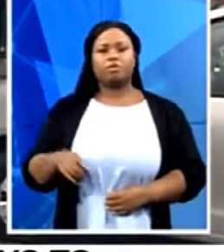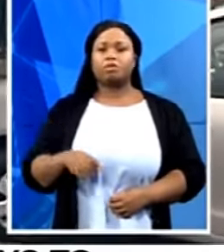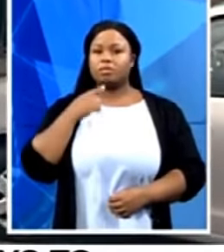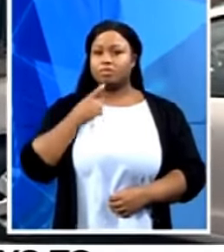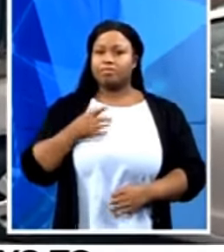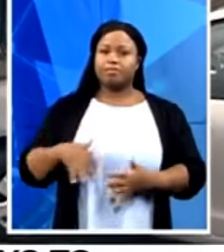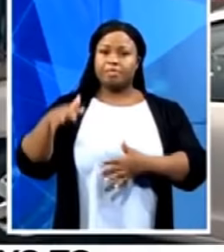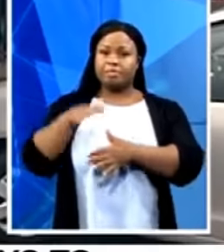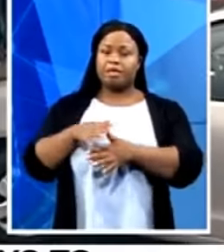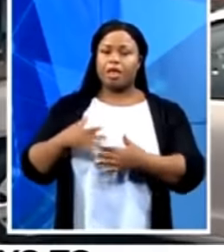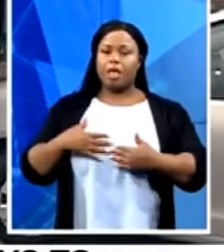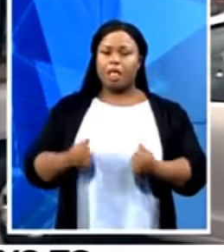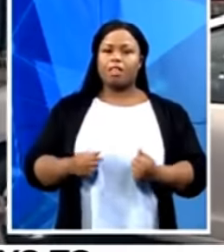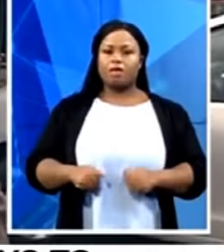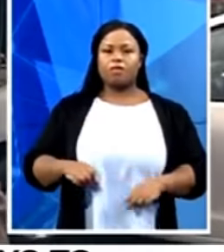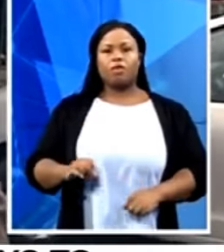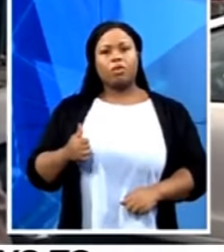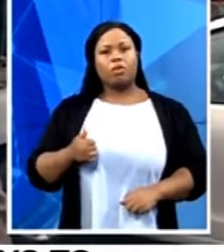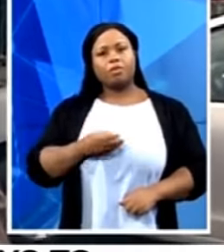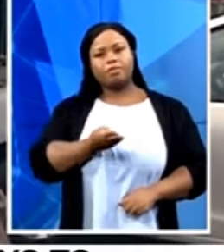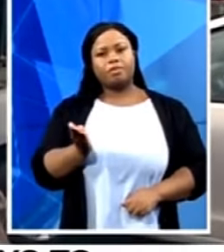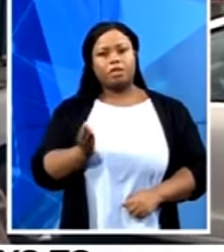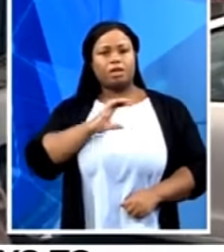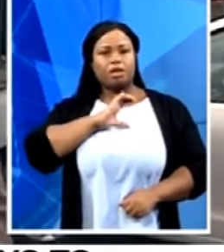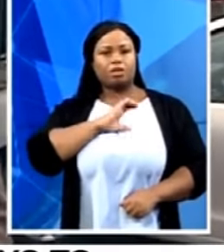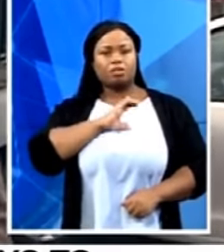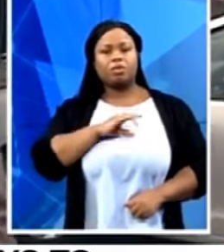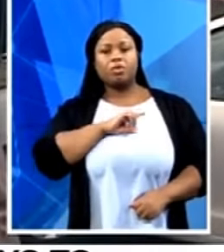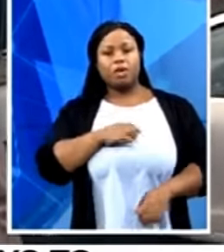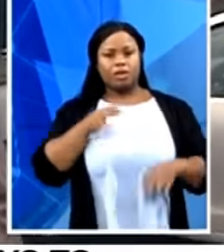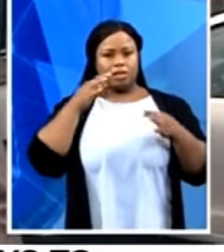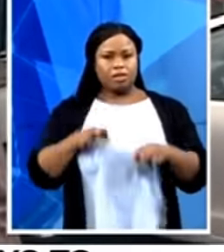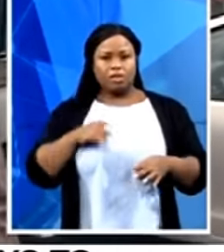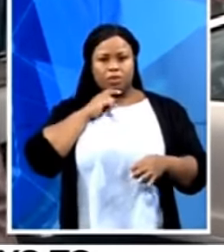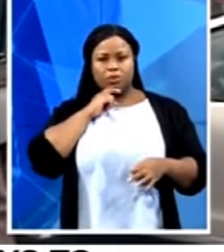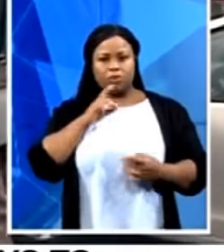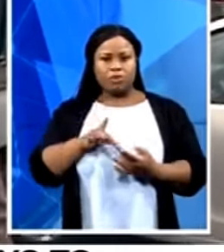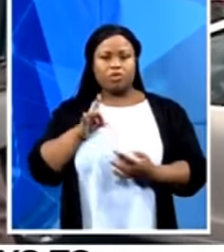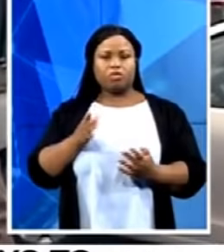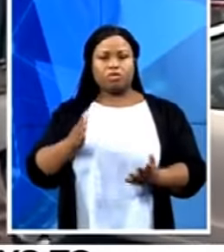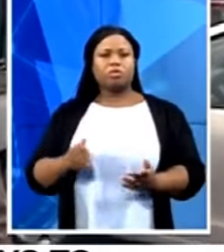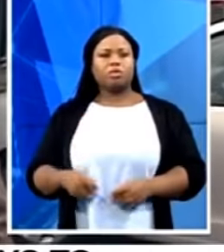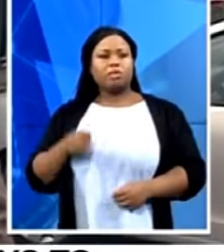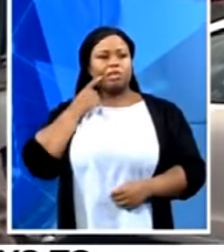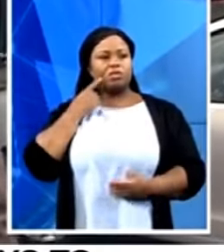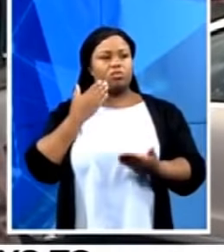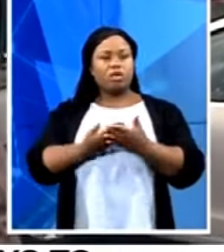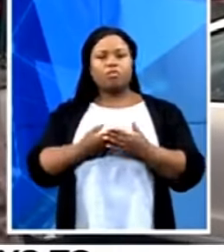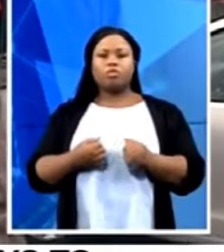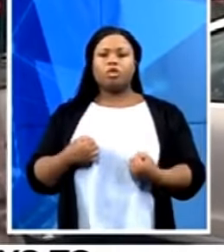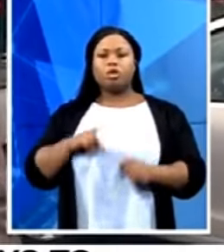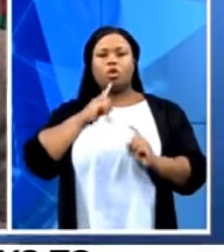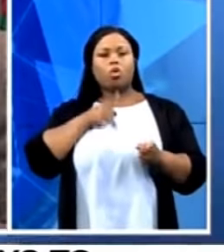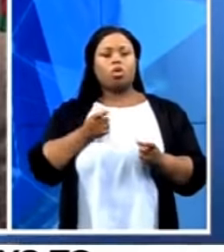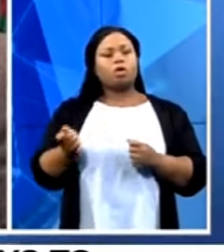of their customers. Hence, they decided to use this option where you can just drive through, place your order on WhatsApp, and get your